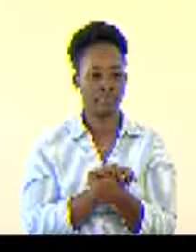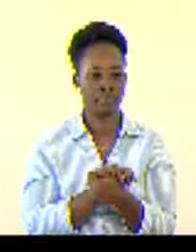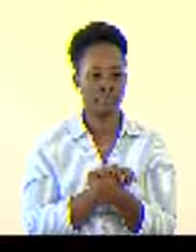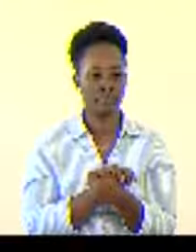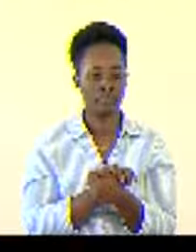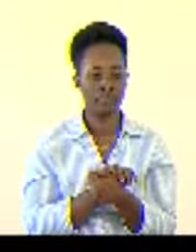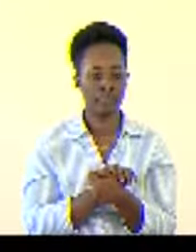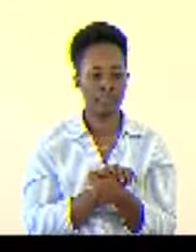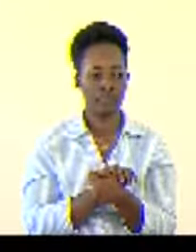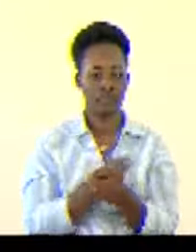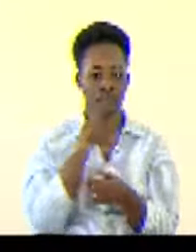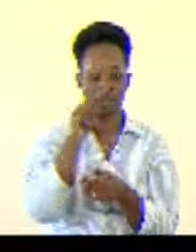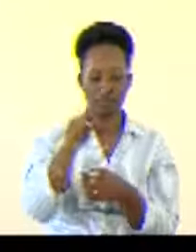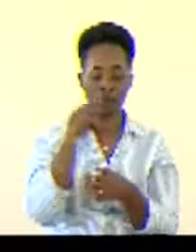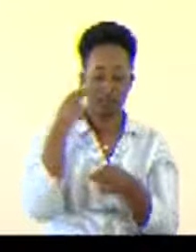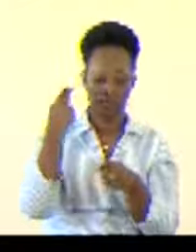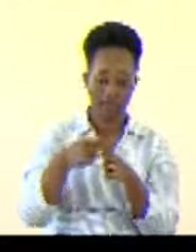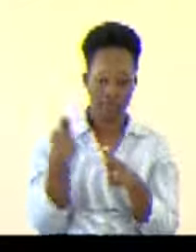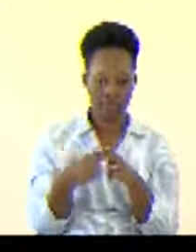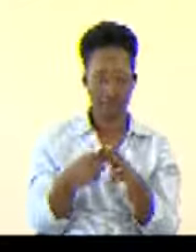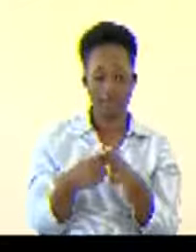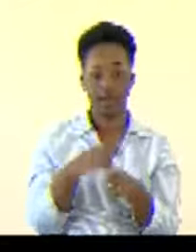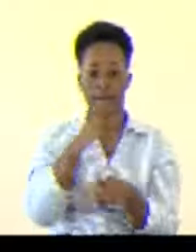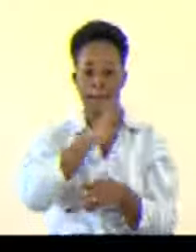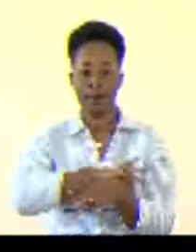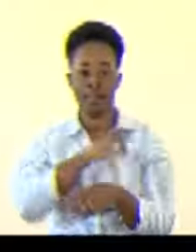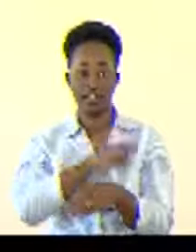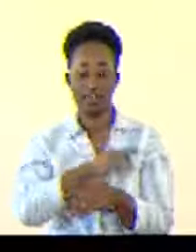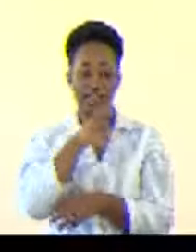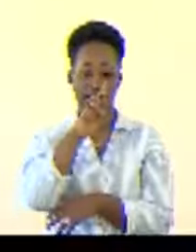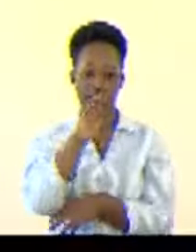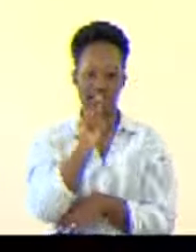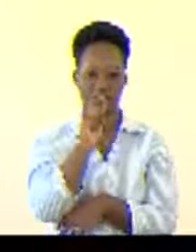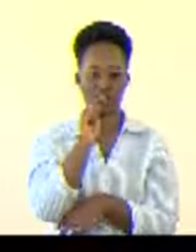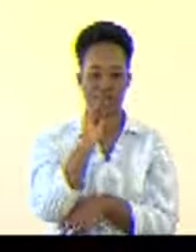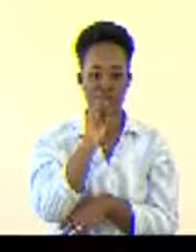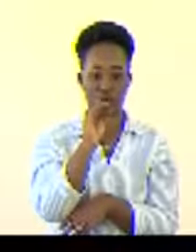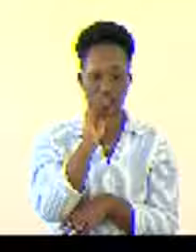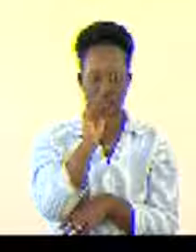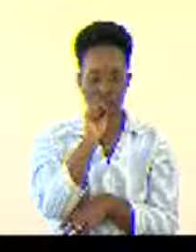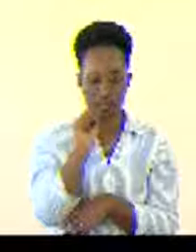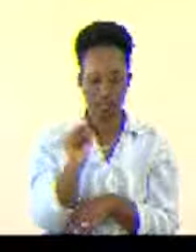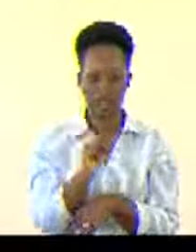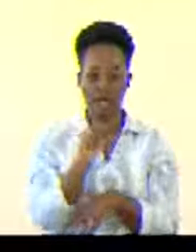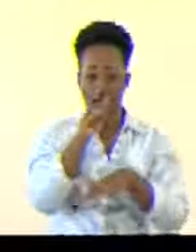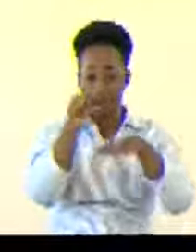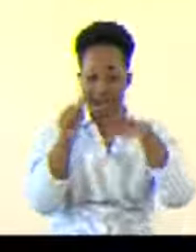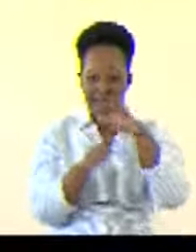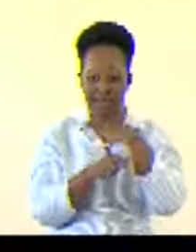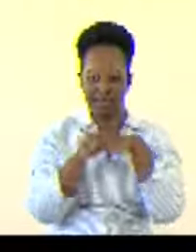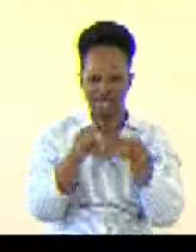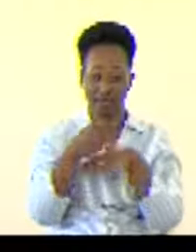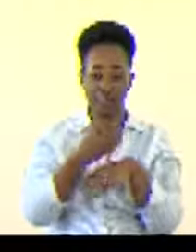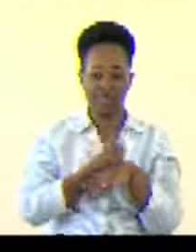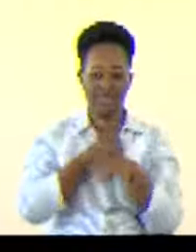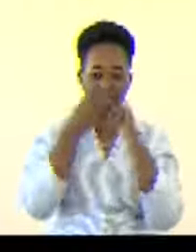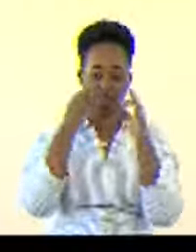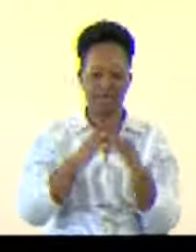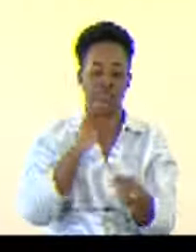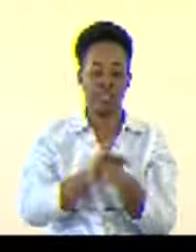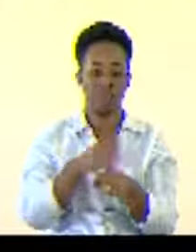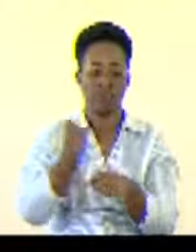is what you call profitability ratios. So under profitability ratios, we have many that we have to talk about. All